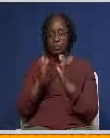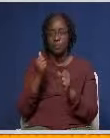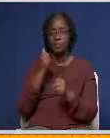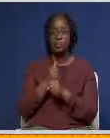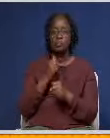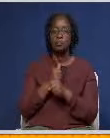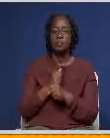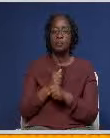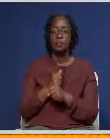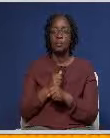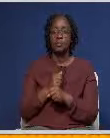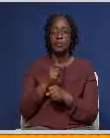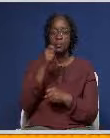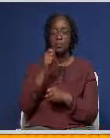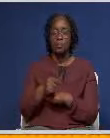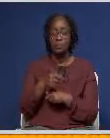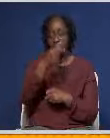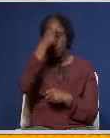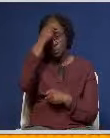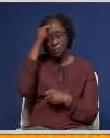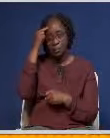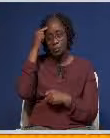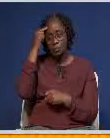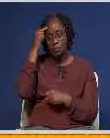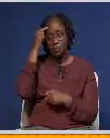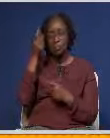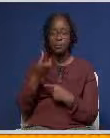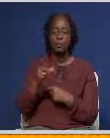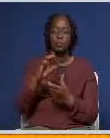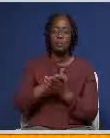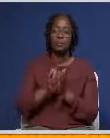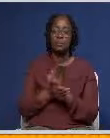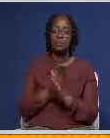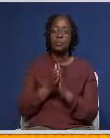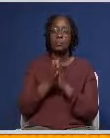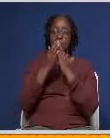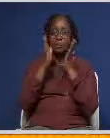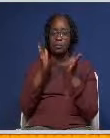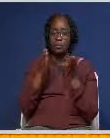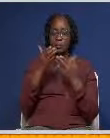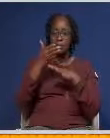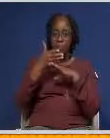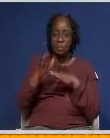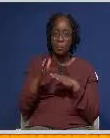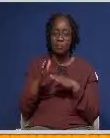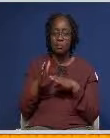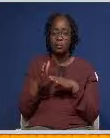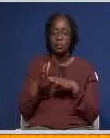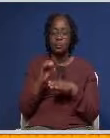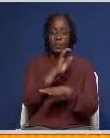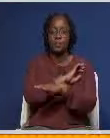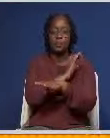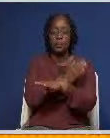on the performance of our judiciary, Mr. Speaker, because it is increasingly becoming clear that we vested such